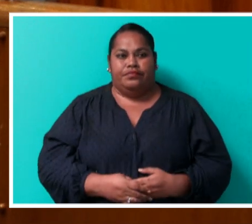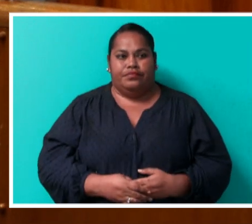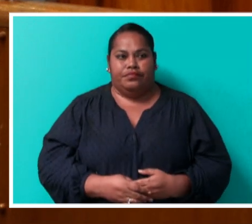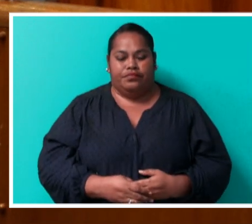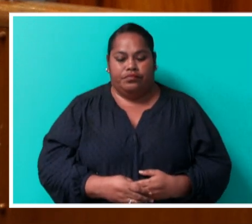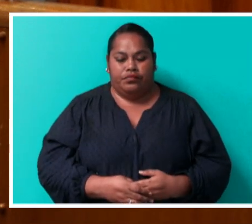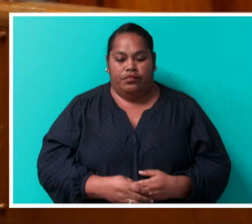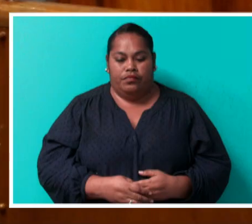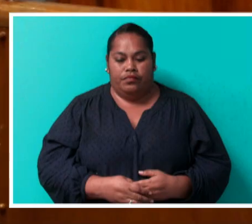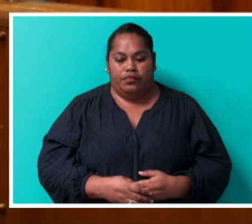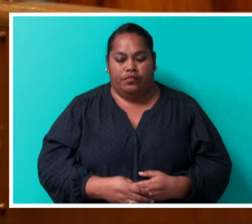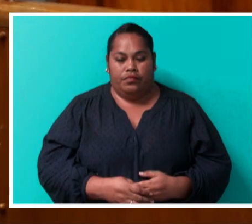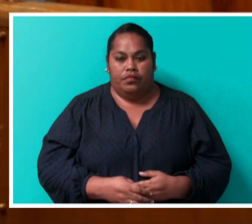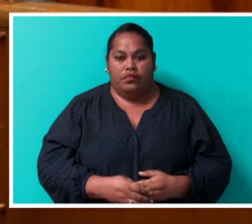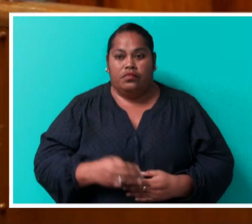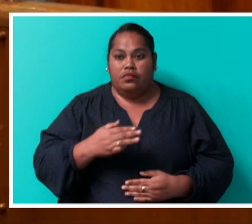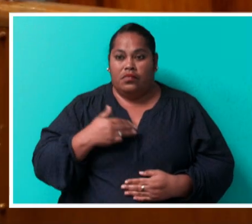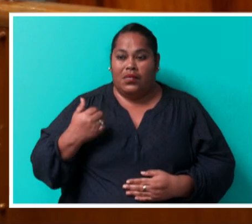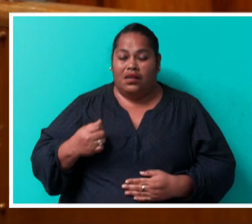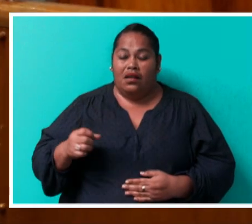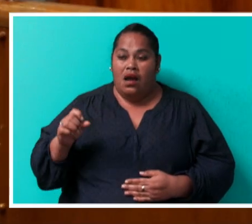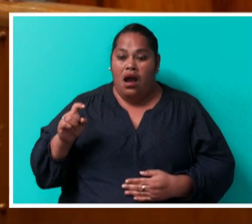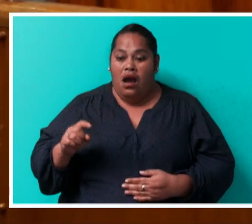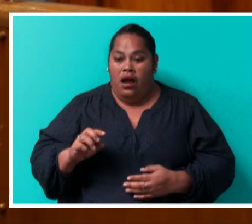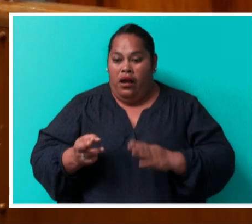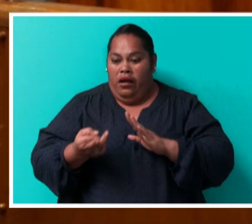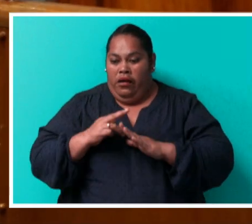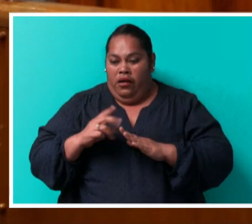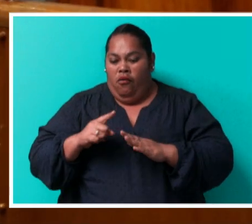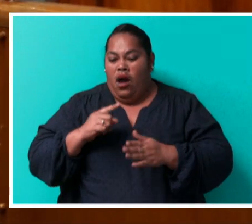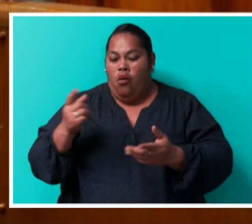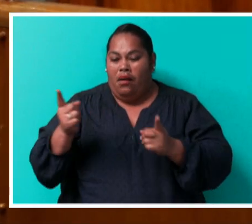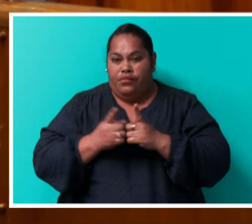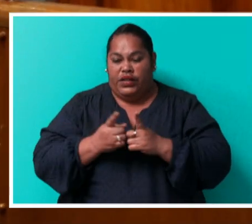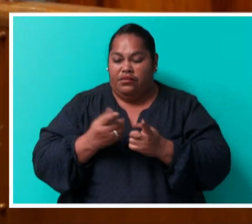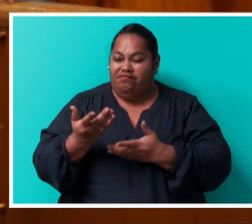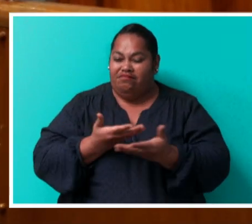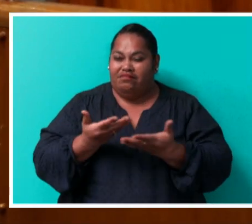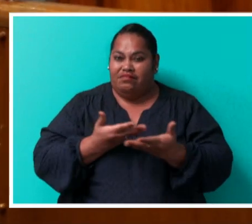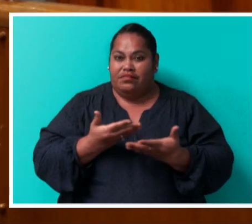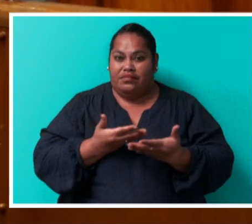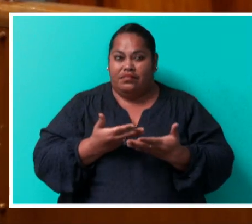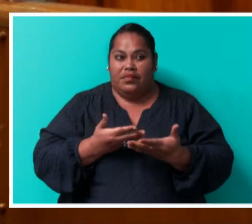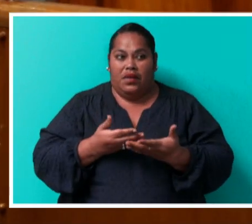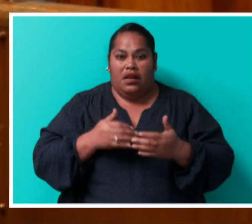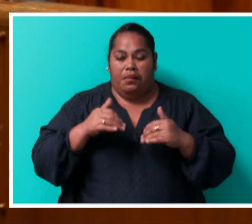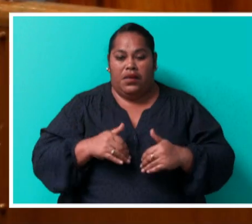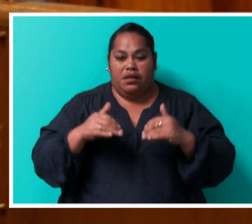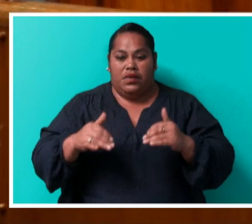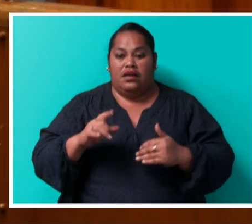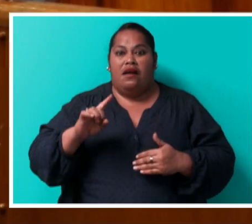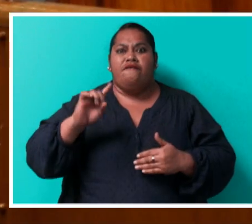Mr. Koizumi reflected that a week prior to our meeting, Fiji Navy participated in the first